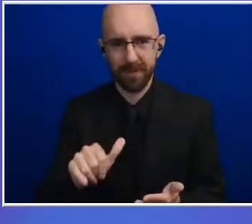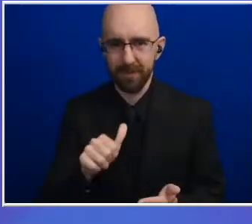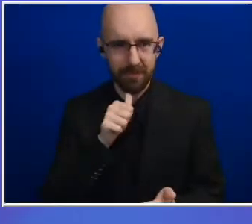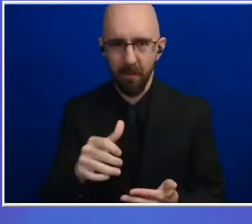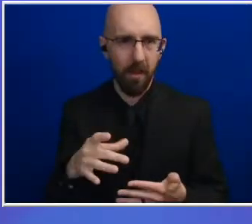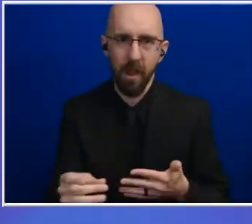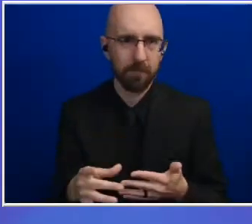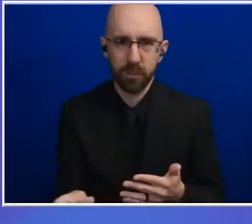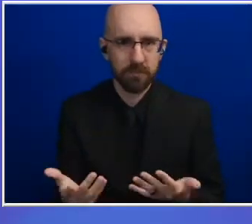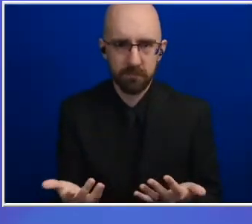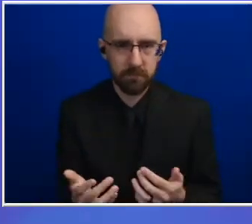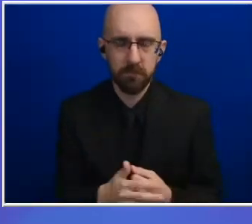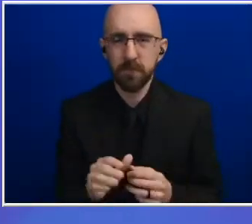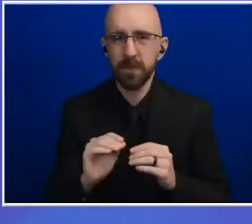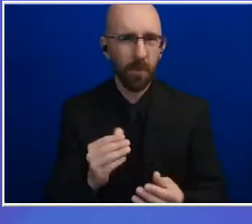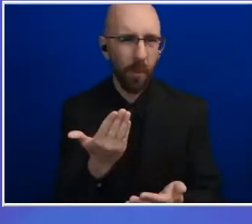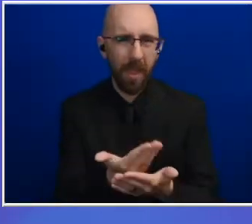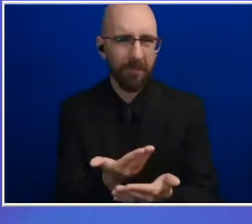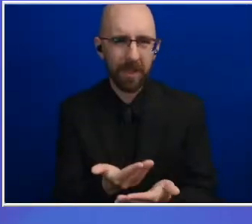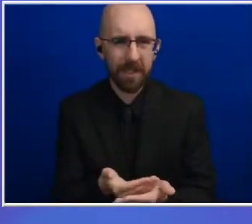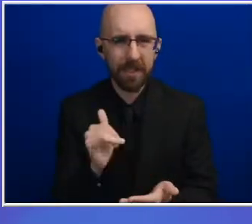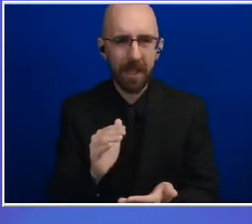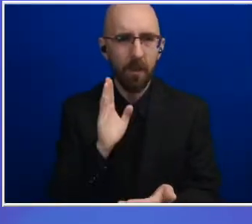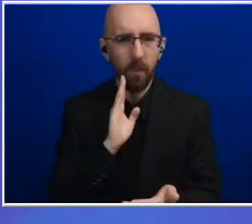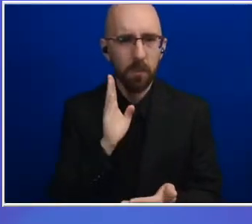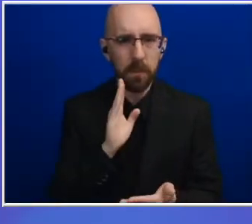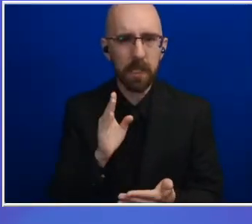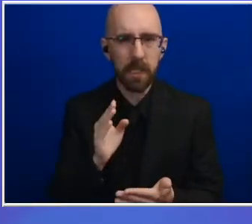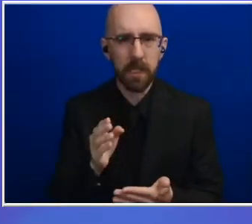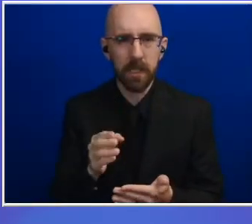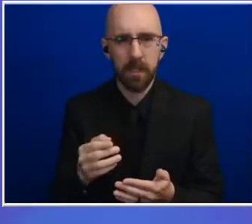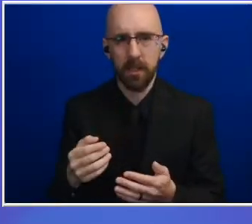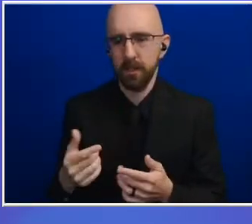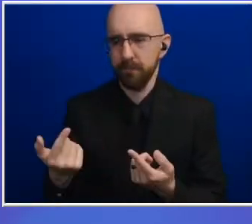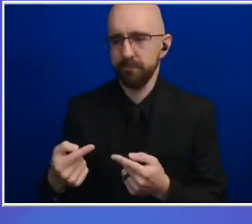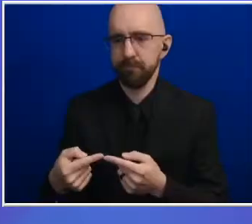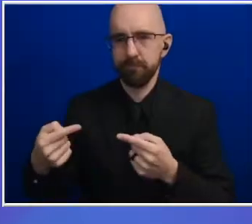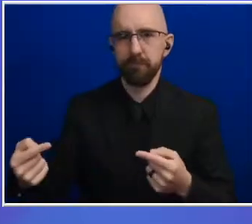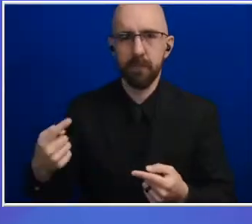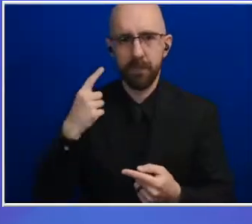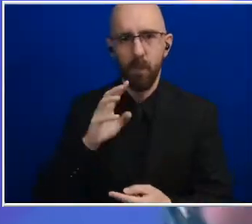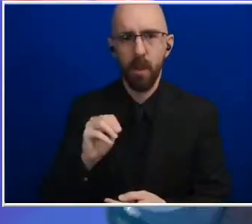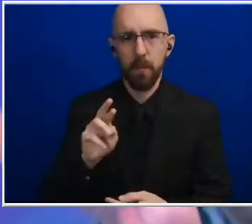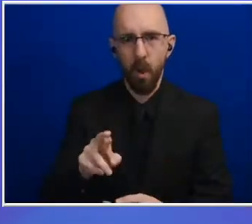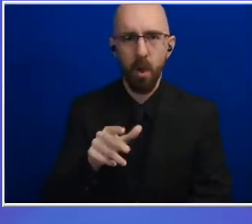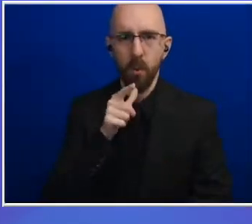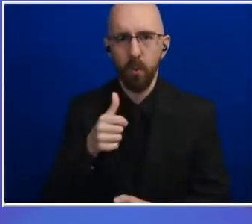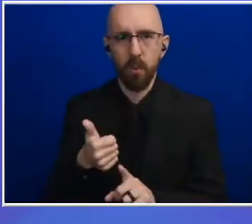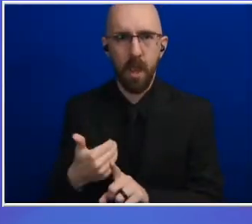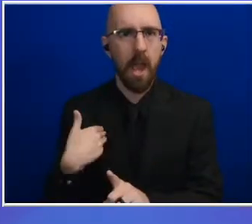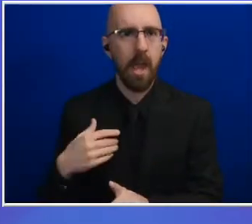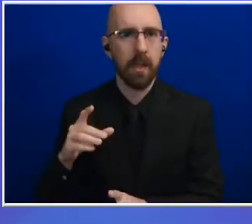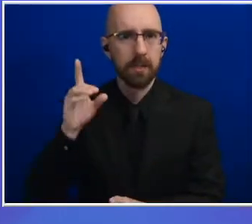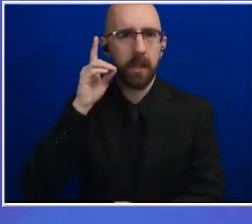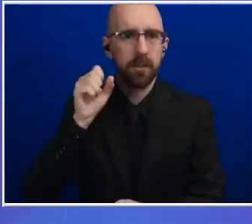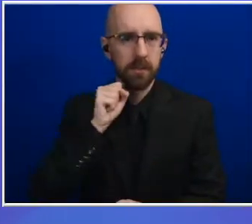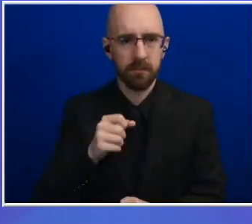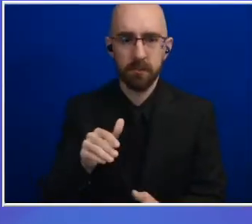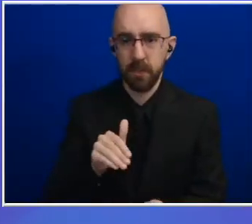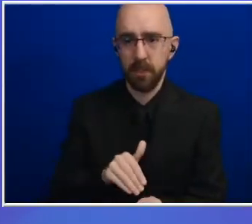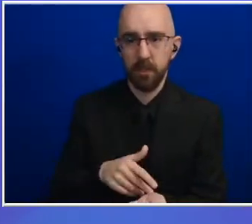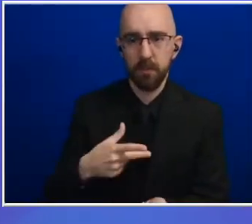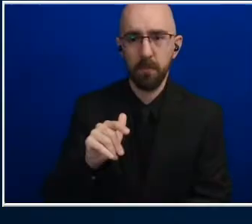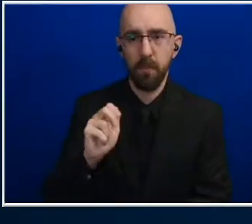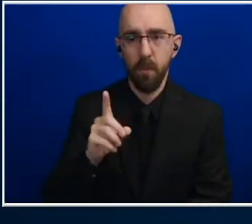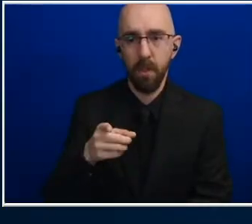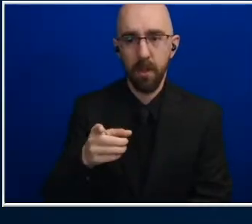no evidence that there would be a contraindication for the MMR vaccine for somebody who has Down syndrome. But Dr. Poland, he looks eager to weigh